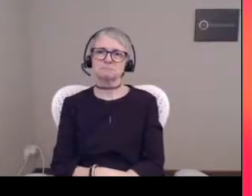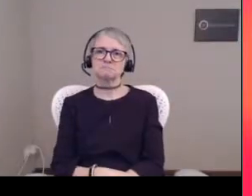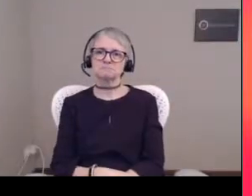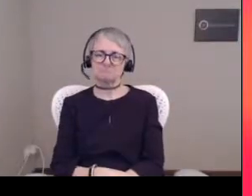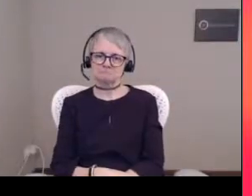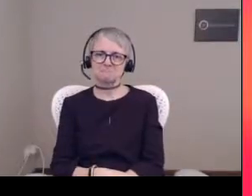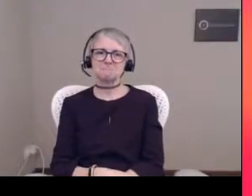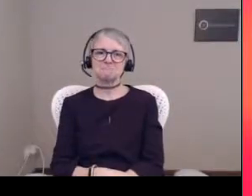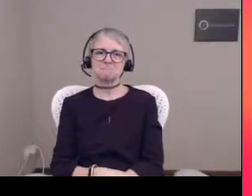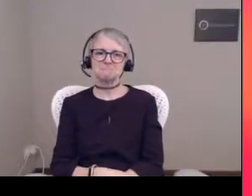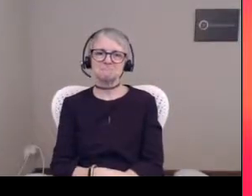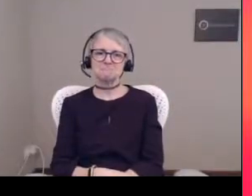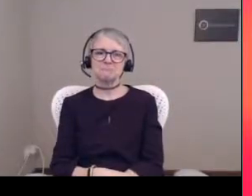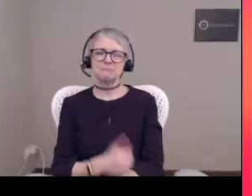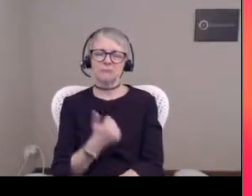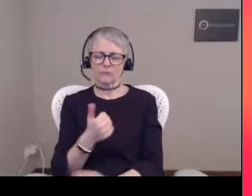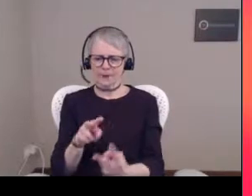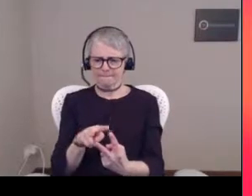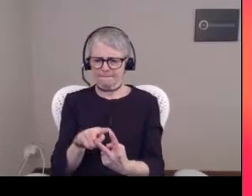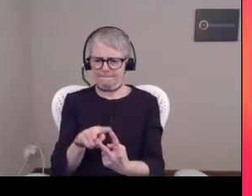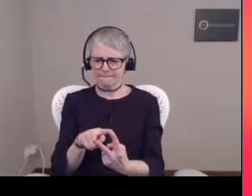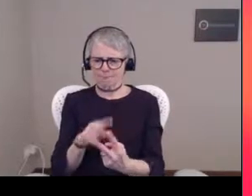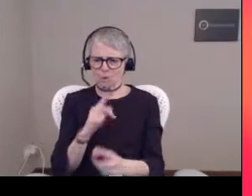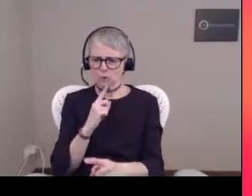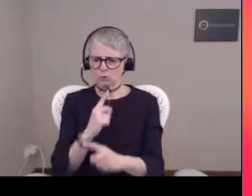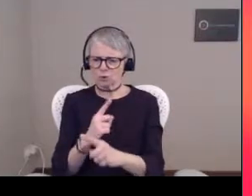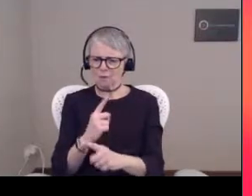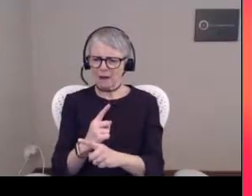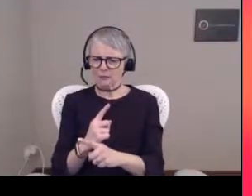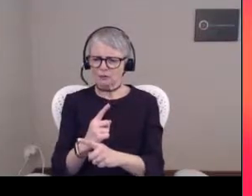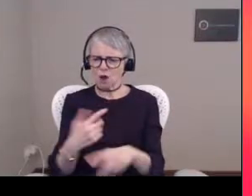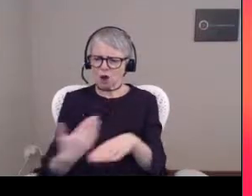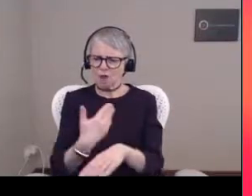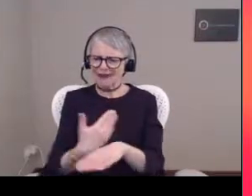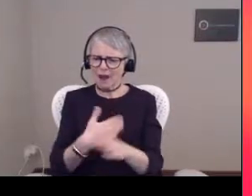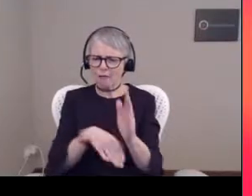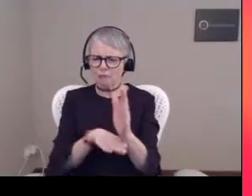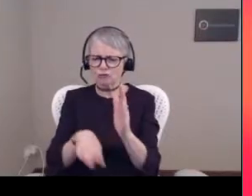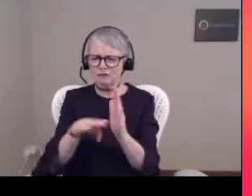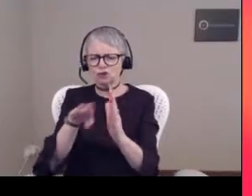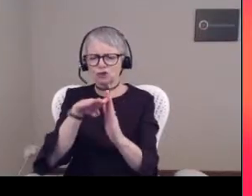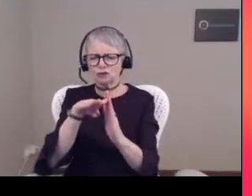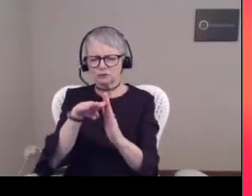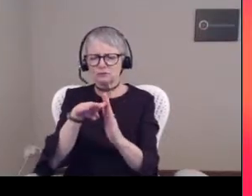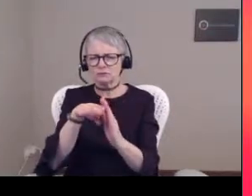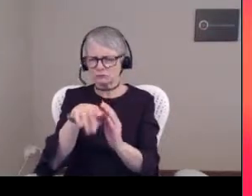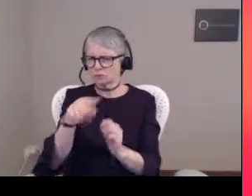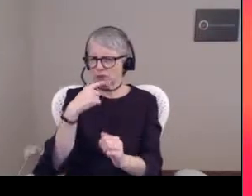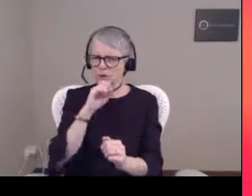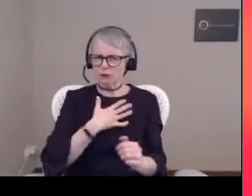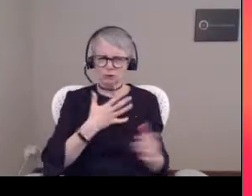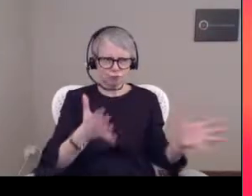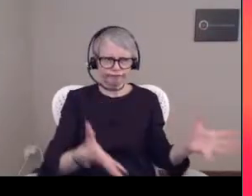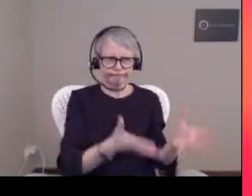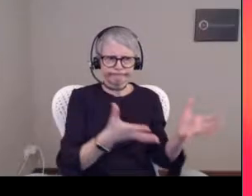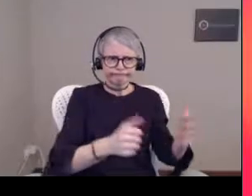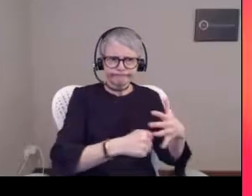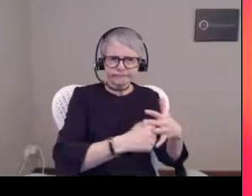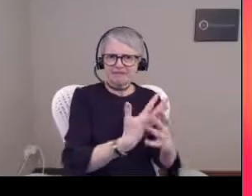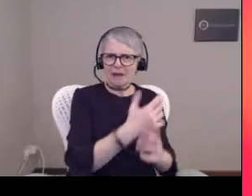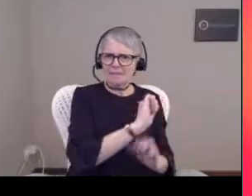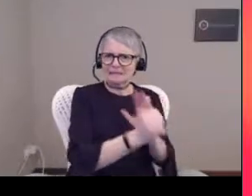So there's a couple of questions about career progression. I think you've kind of mentioned that you're keen to develop people and look at skills